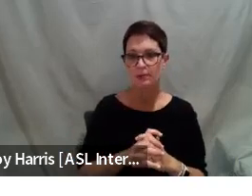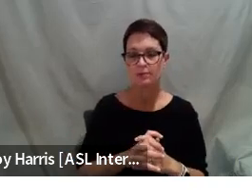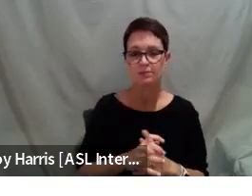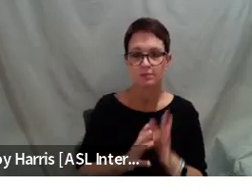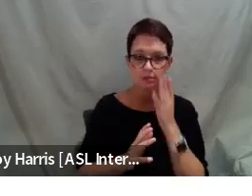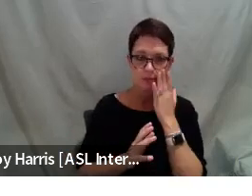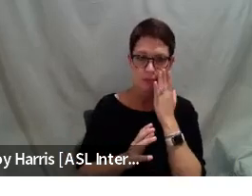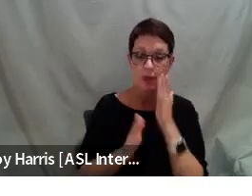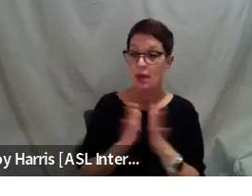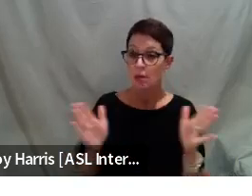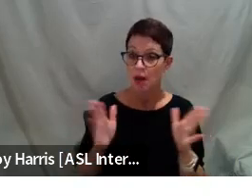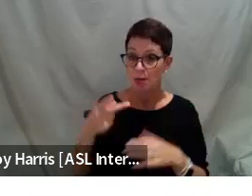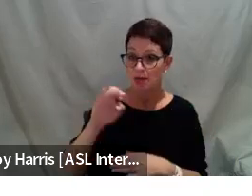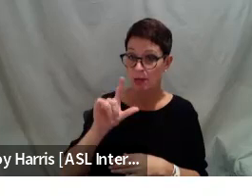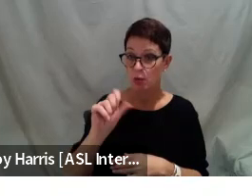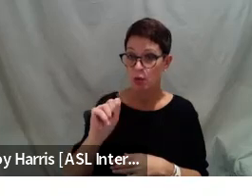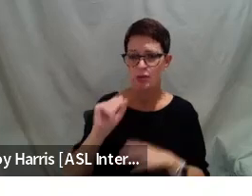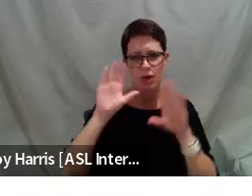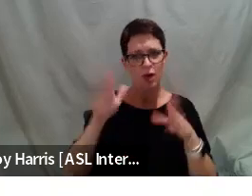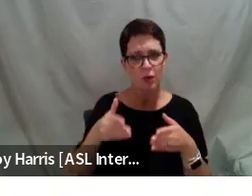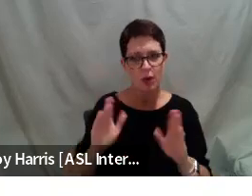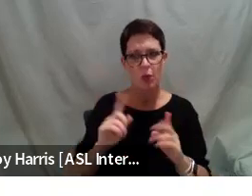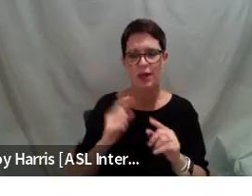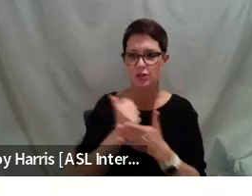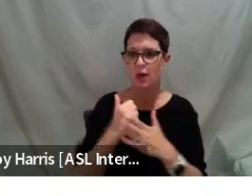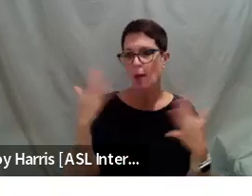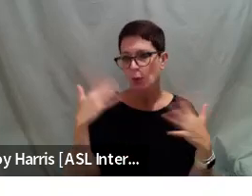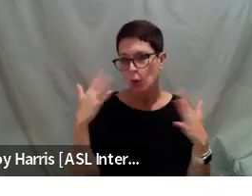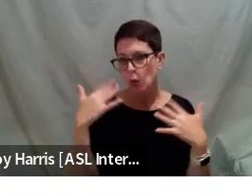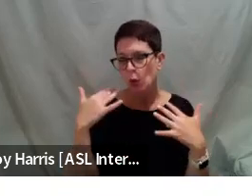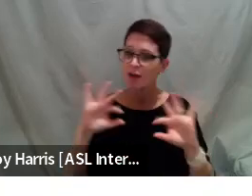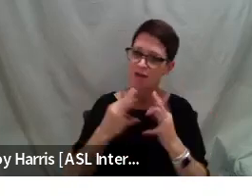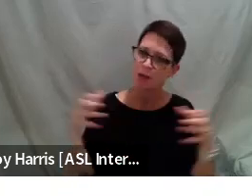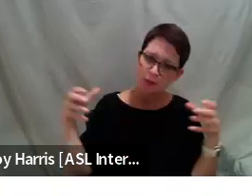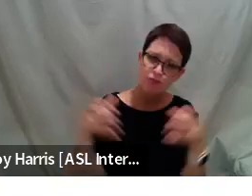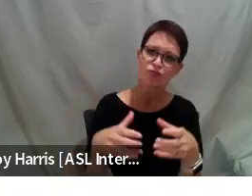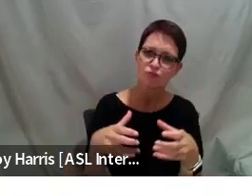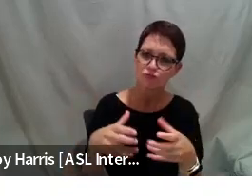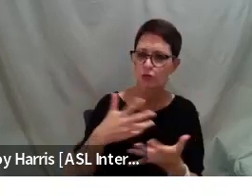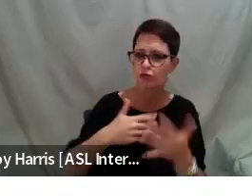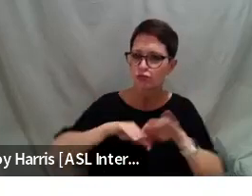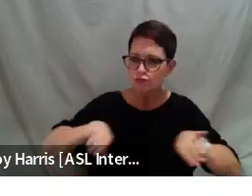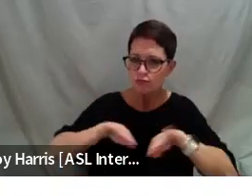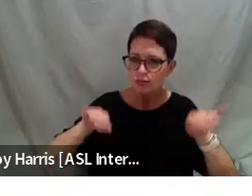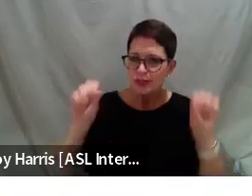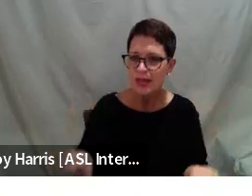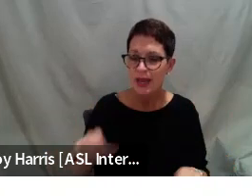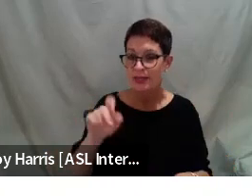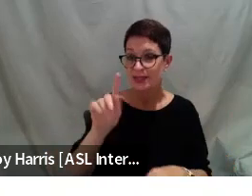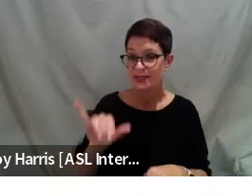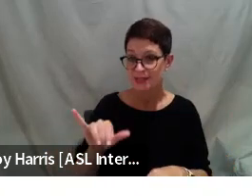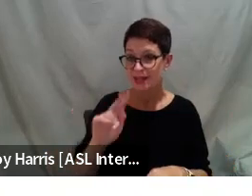Public pools are also a great way to cool off with the family. The city